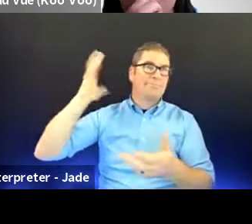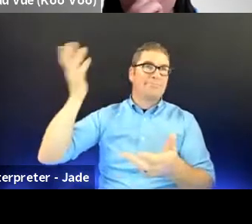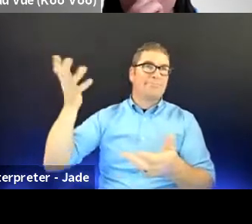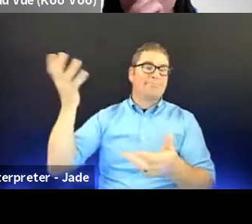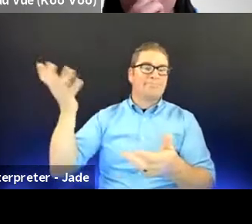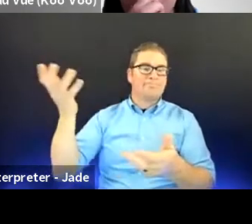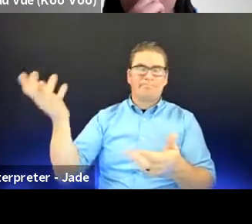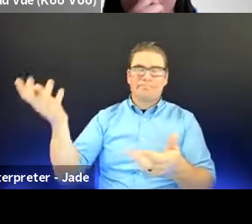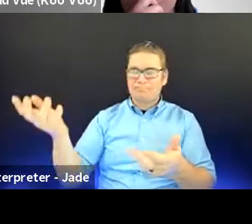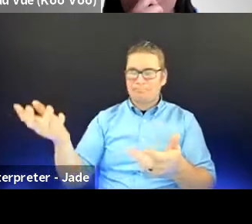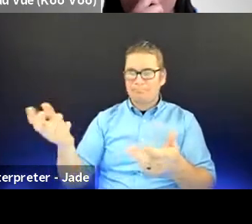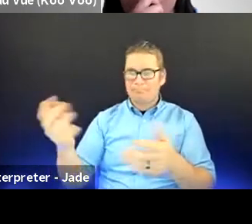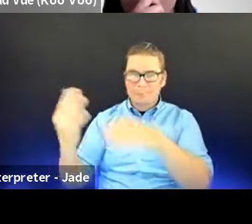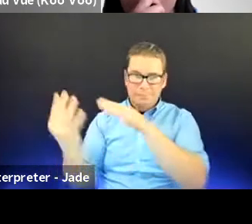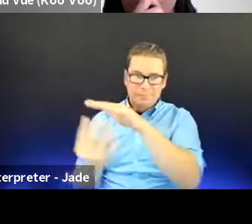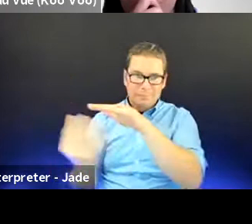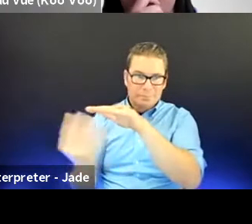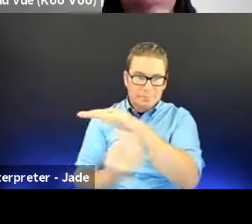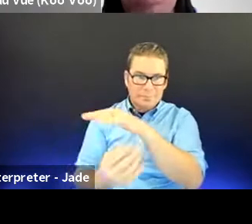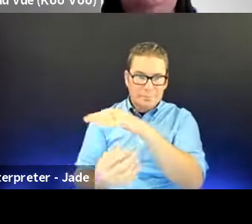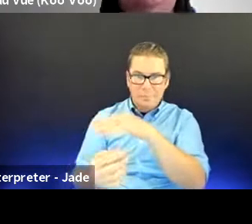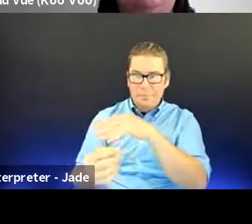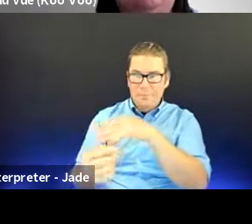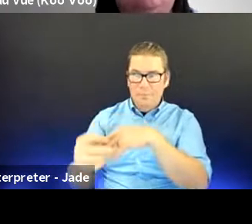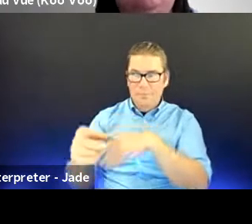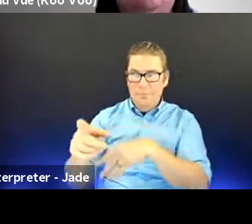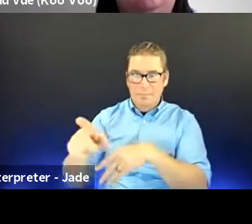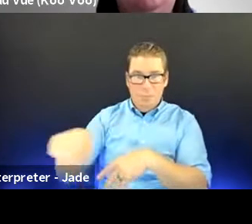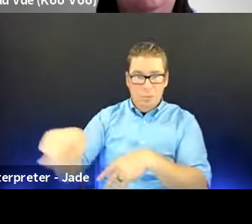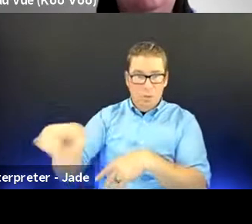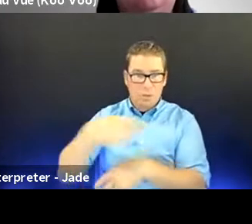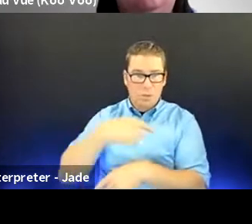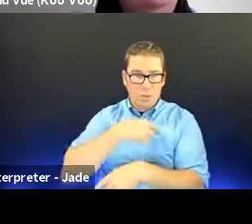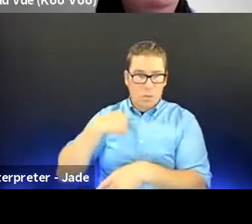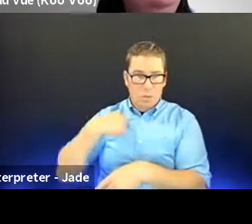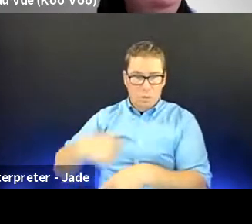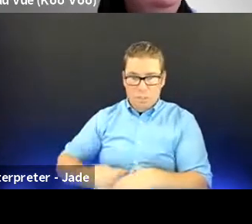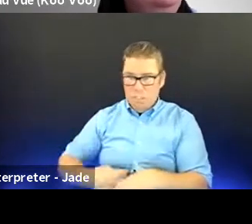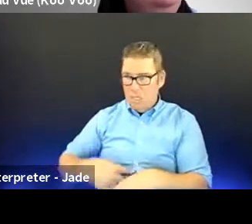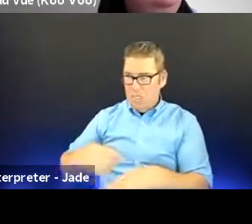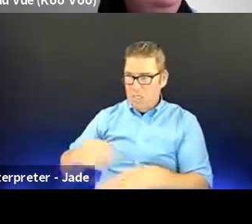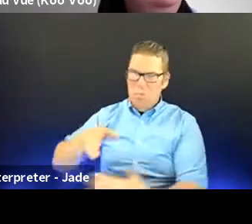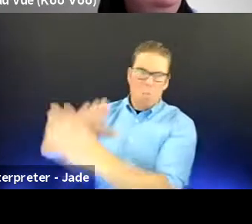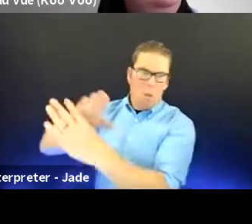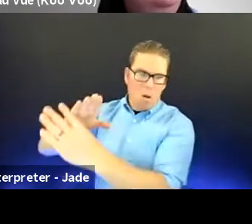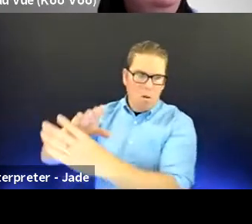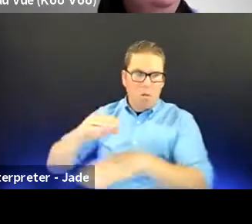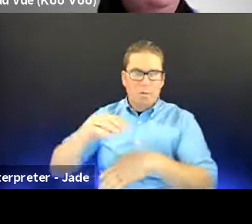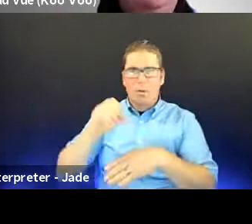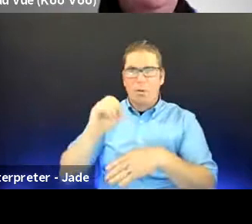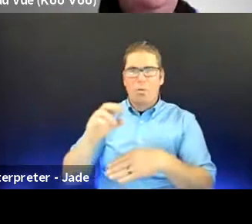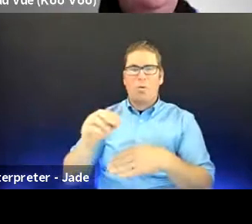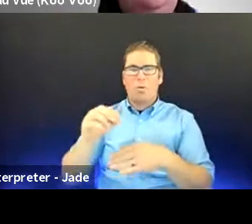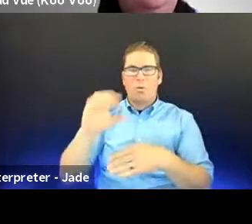to the immigration or the halt of the Chinese Exclusion Act, the inability